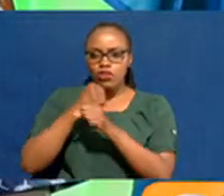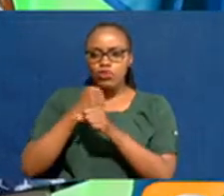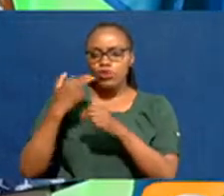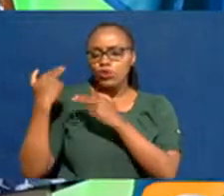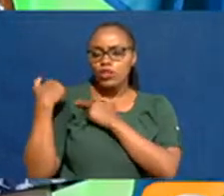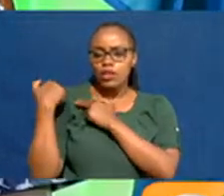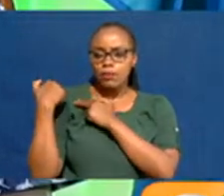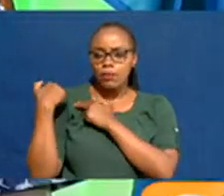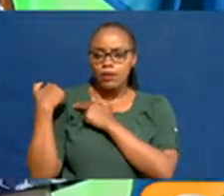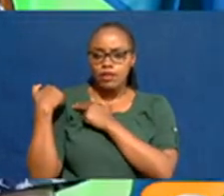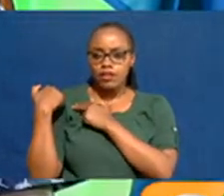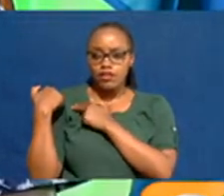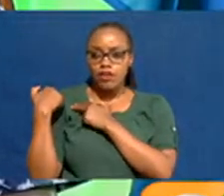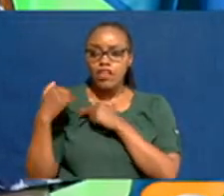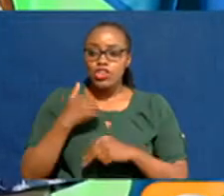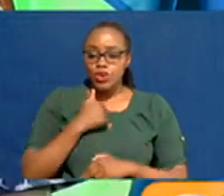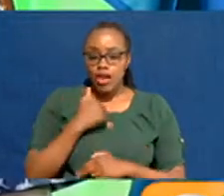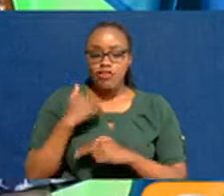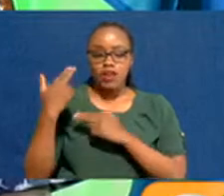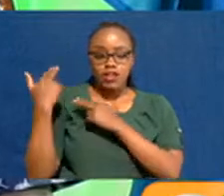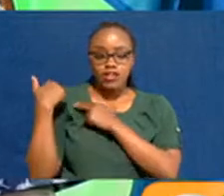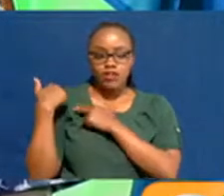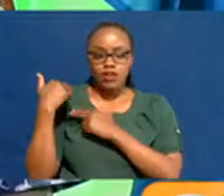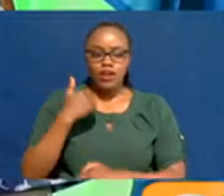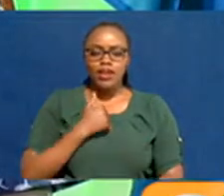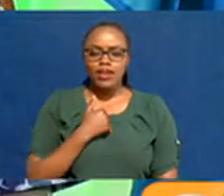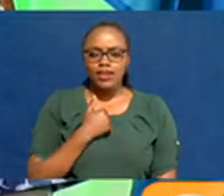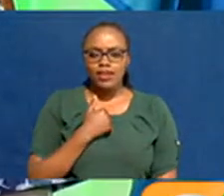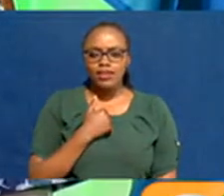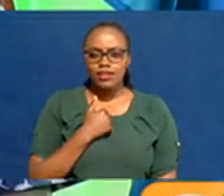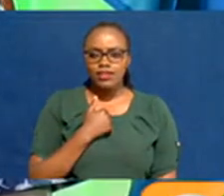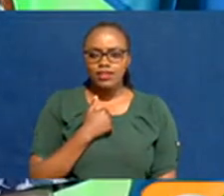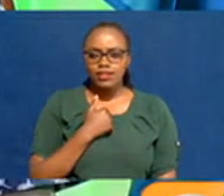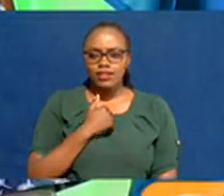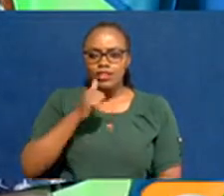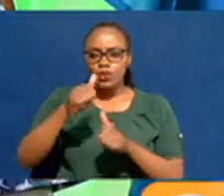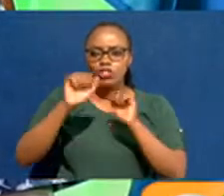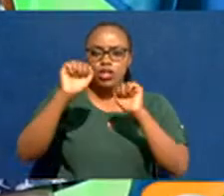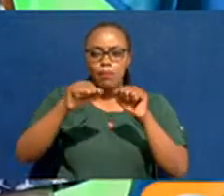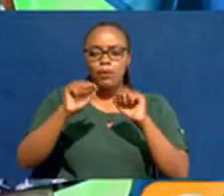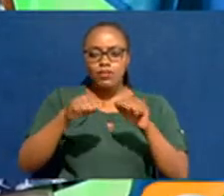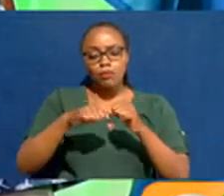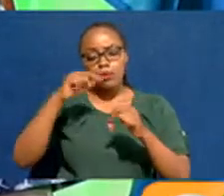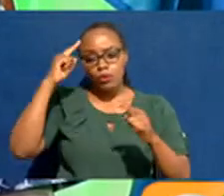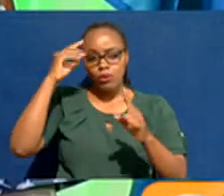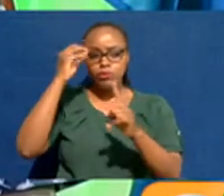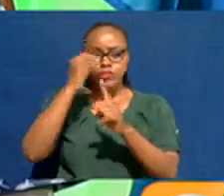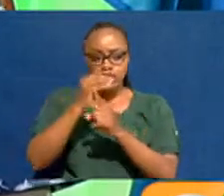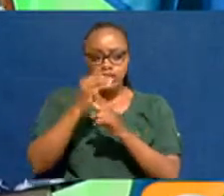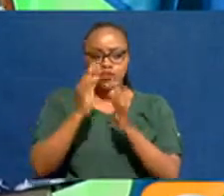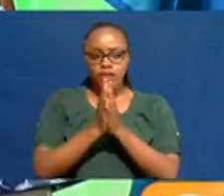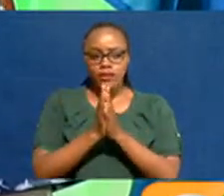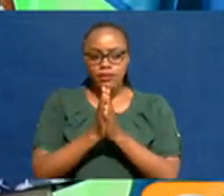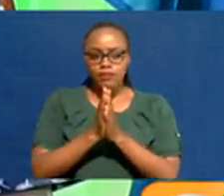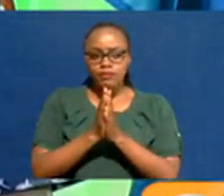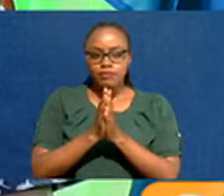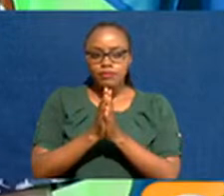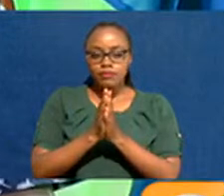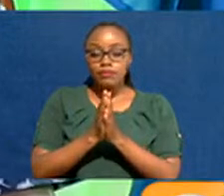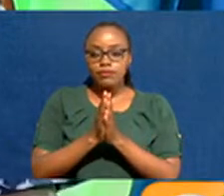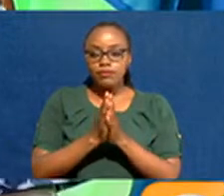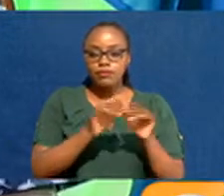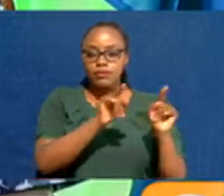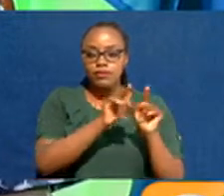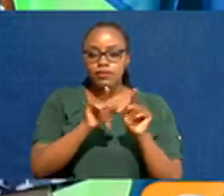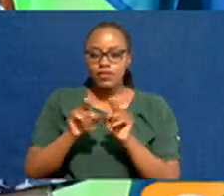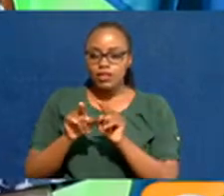responsibility. You have a responsibility as a media to be objective and to be accurate.